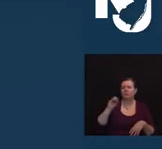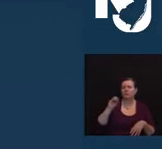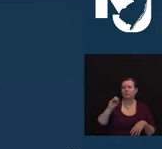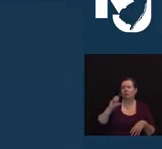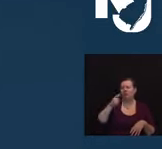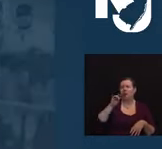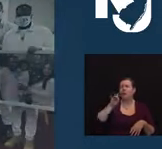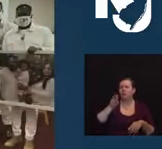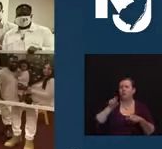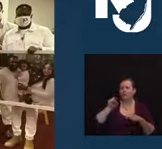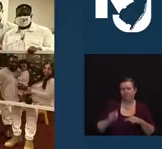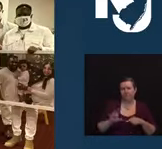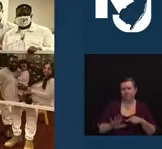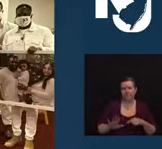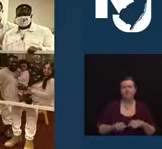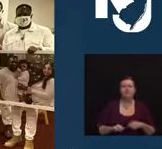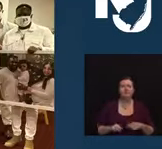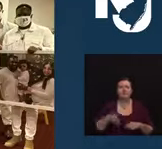family.